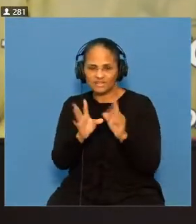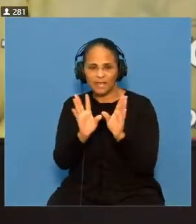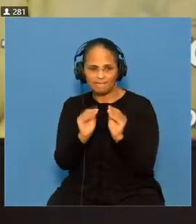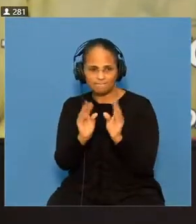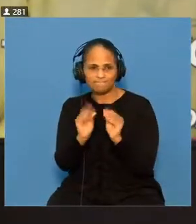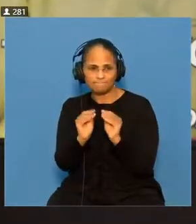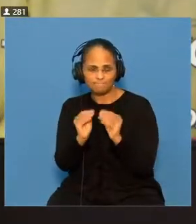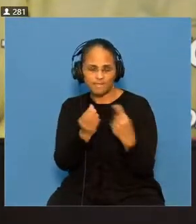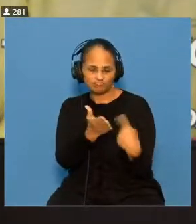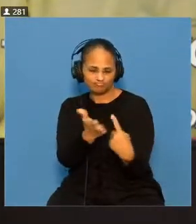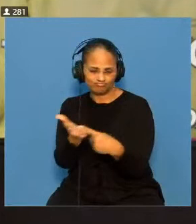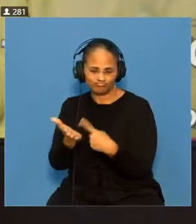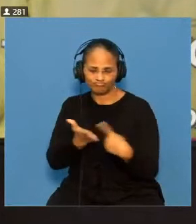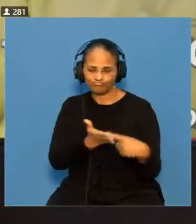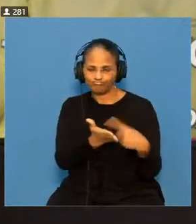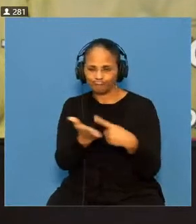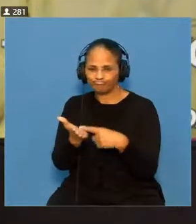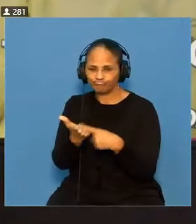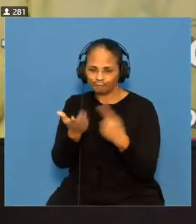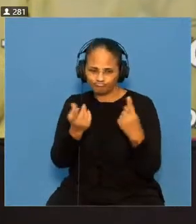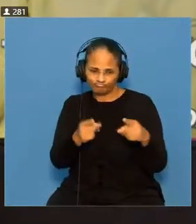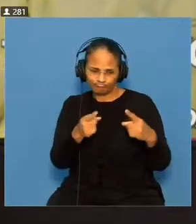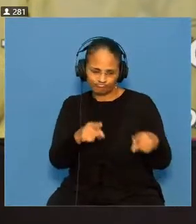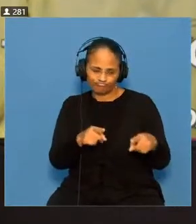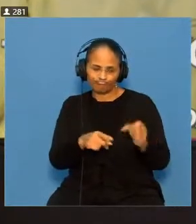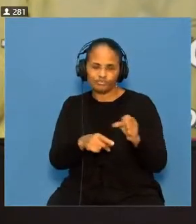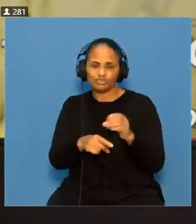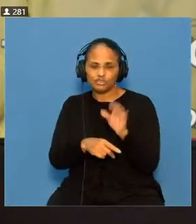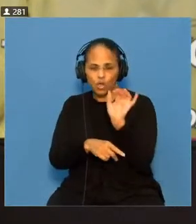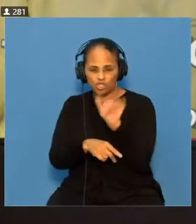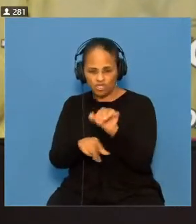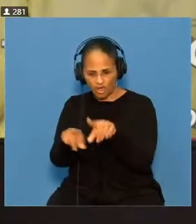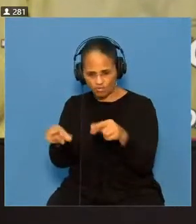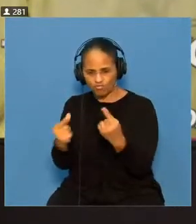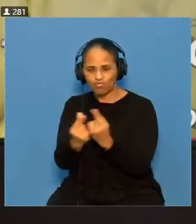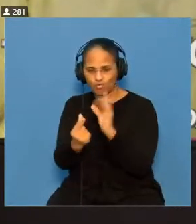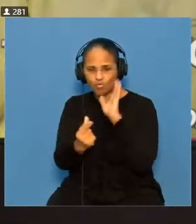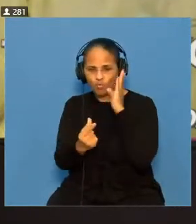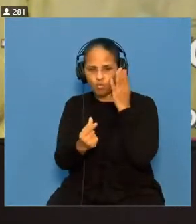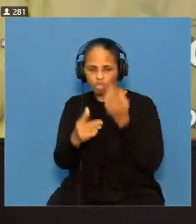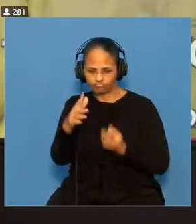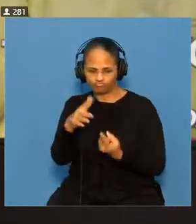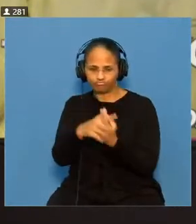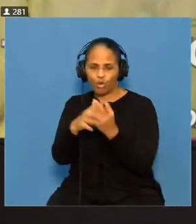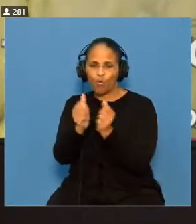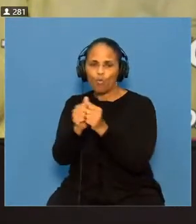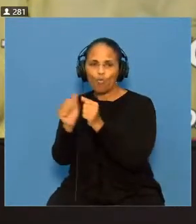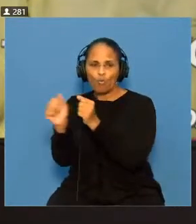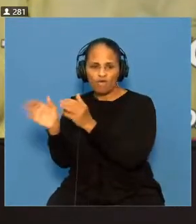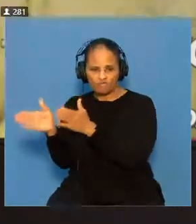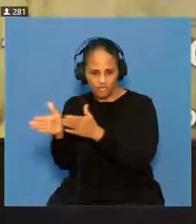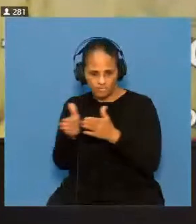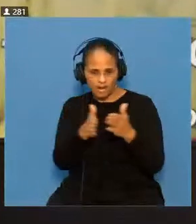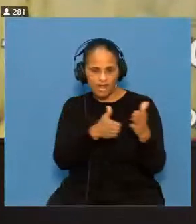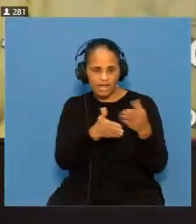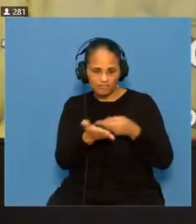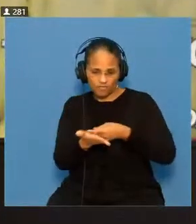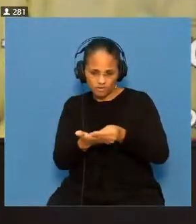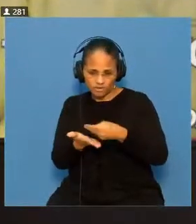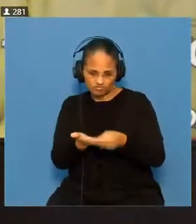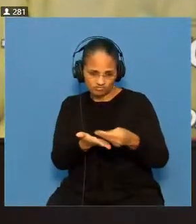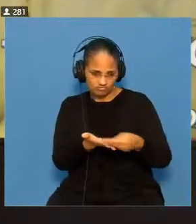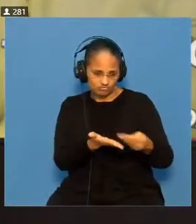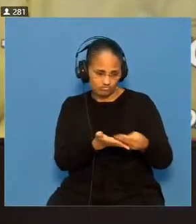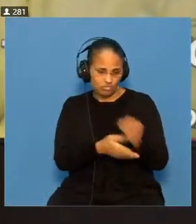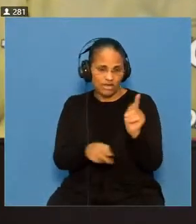discuss vaccines that come on the market and the like. So that particular group has come up with the plan for distribution. As I